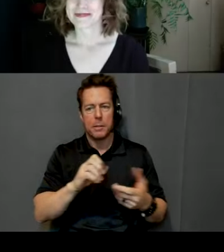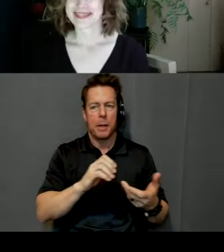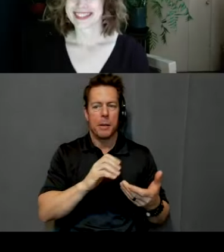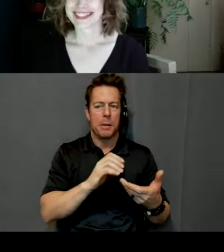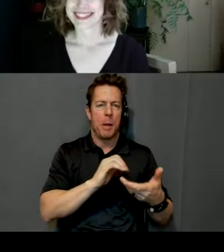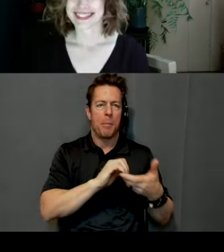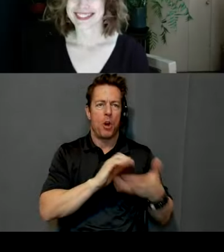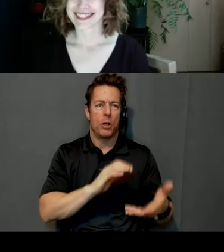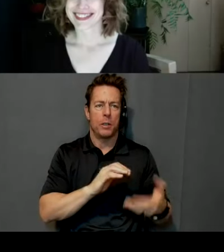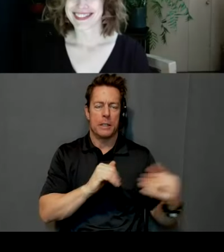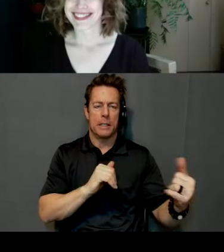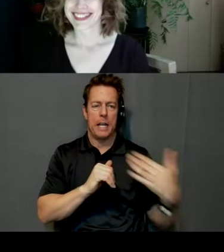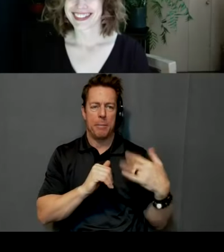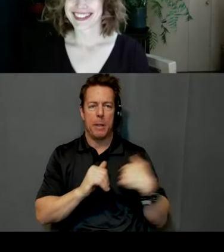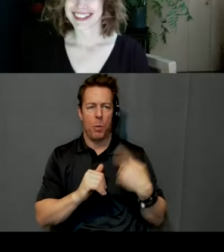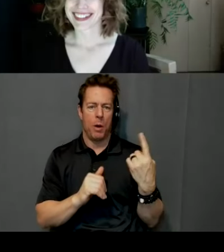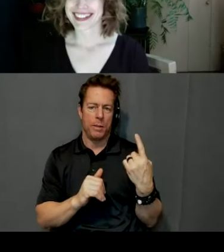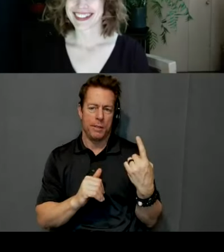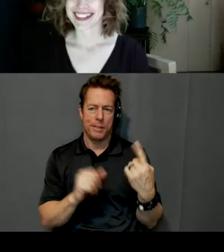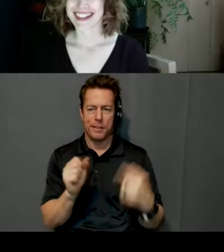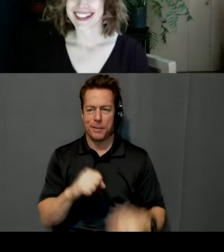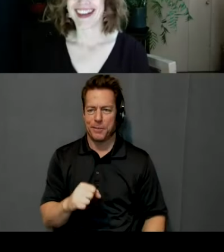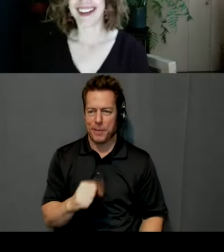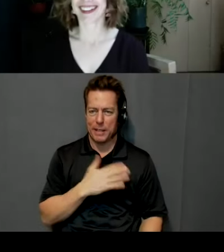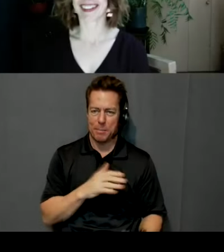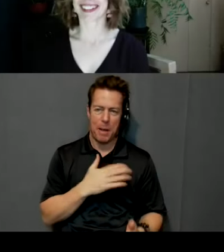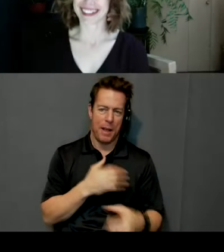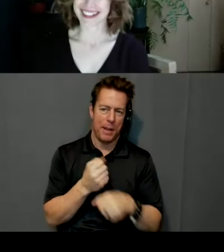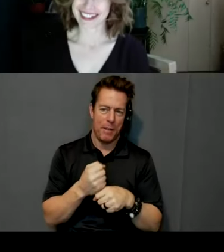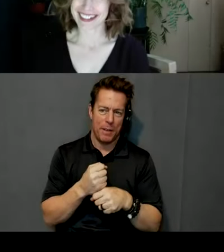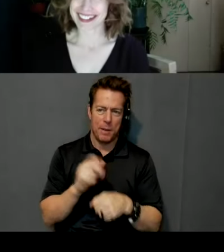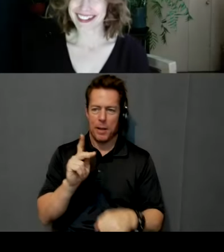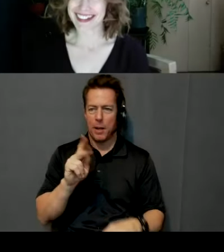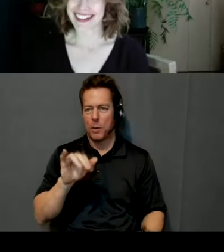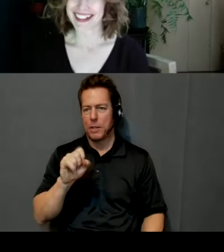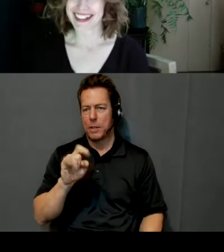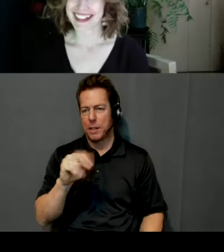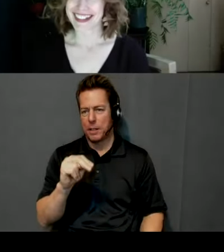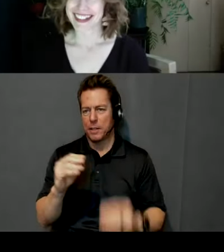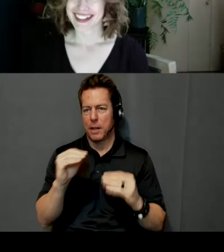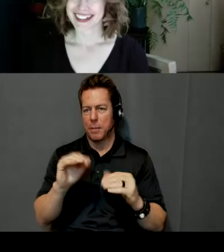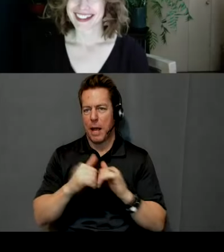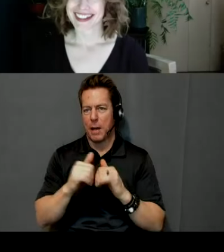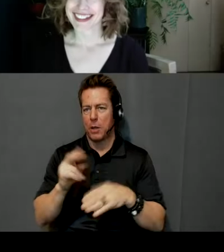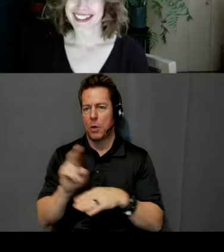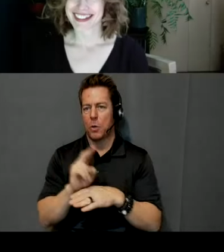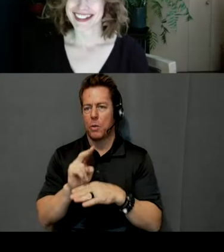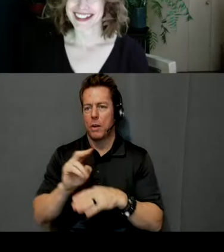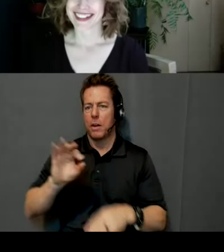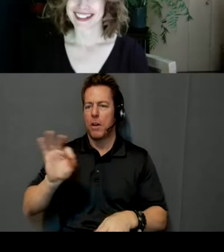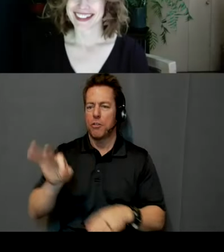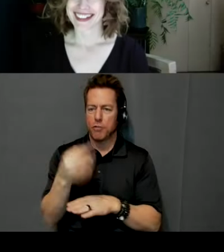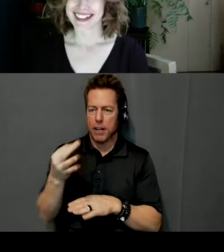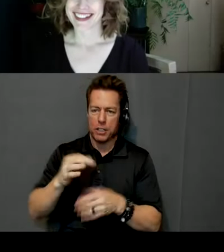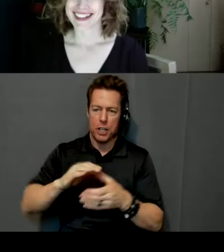So yeah, that's my coffee. But Kristen also taught me how to use the French press, which I have had a